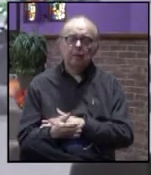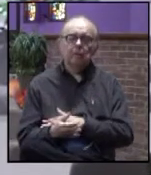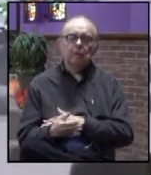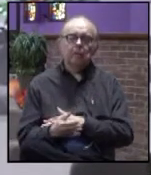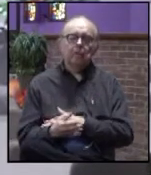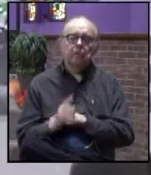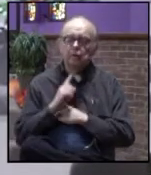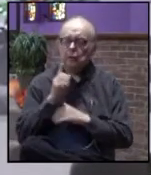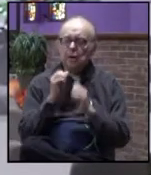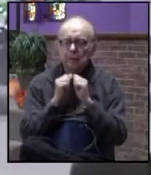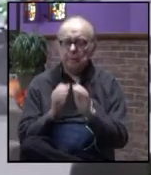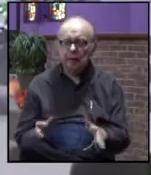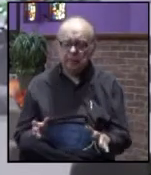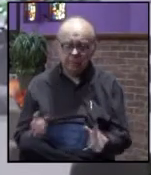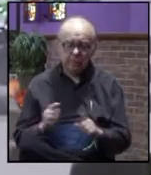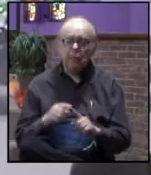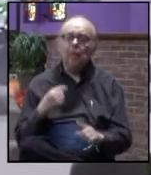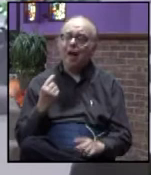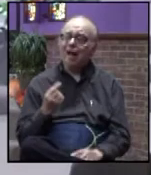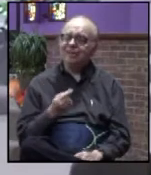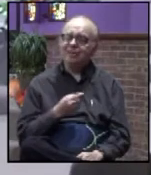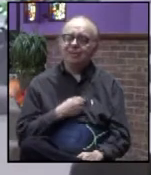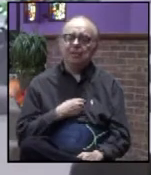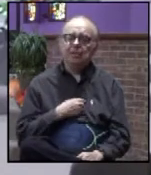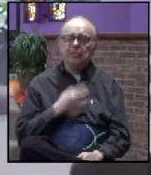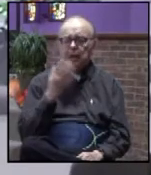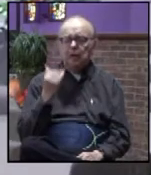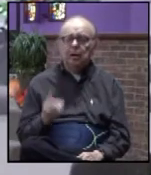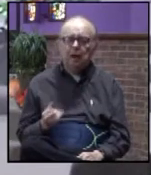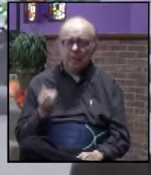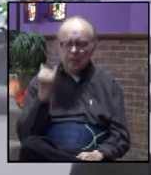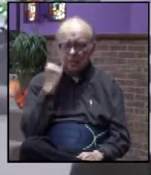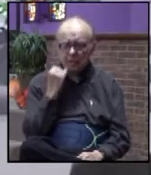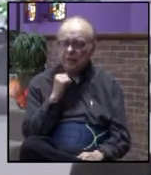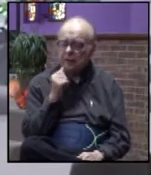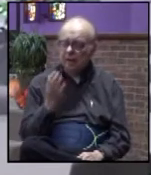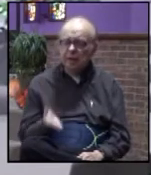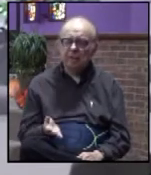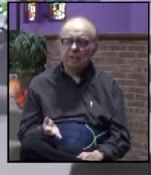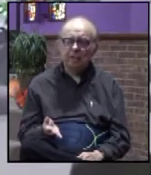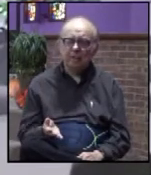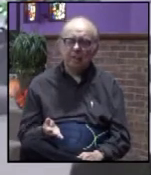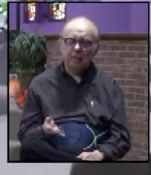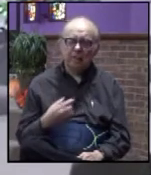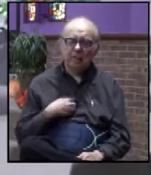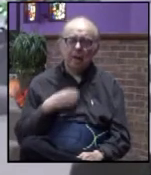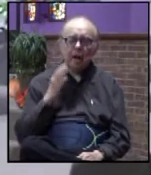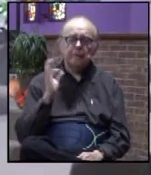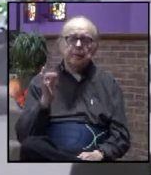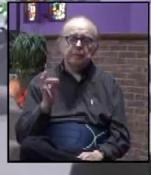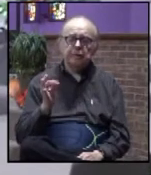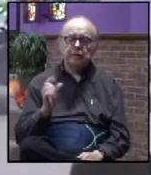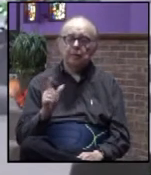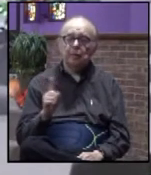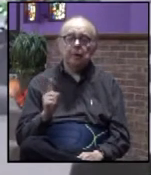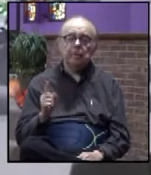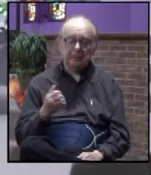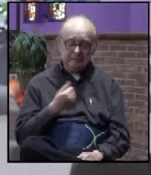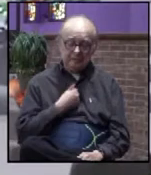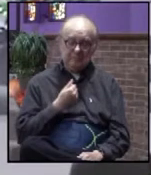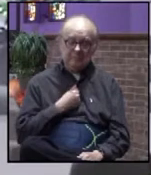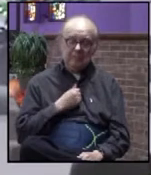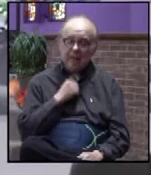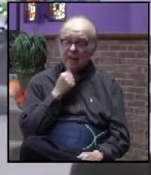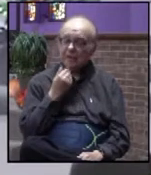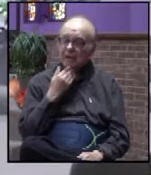It is a blessing to us, because if you weren't here, I'd be preaching to myself. Now, that's not a bad